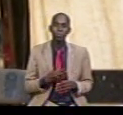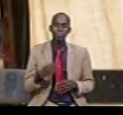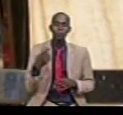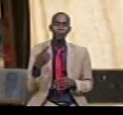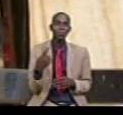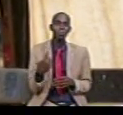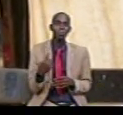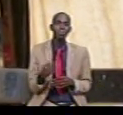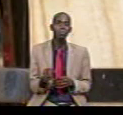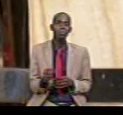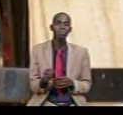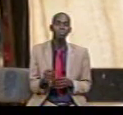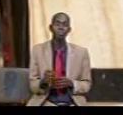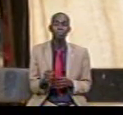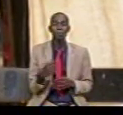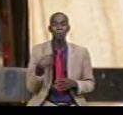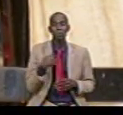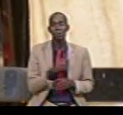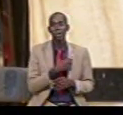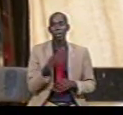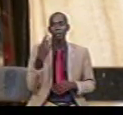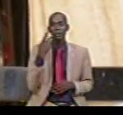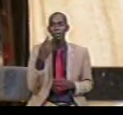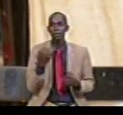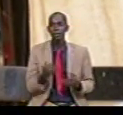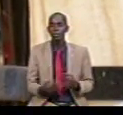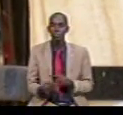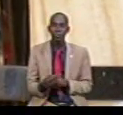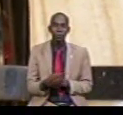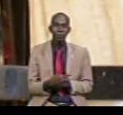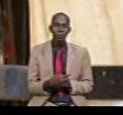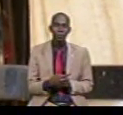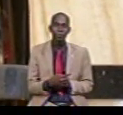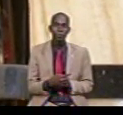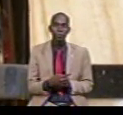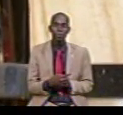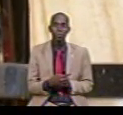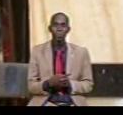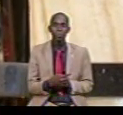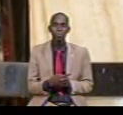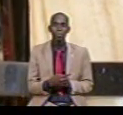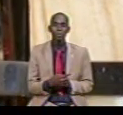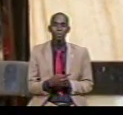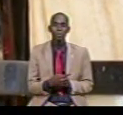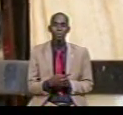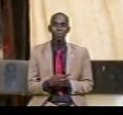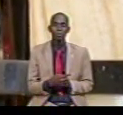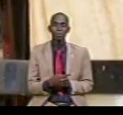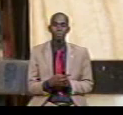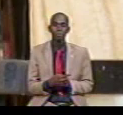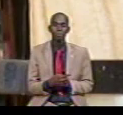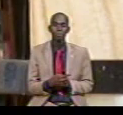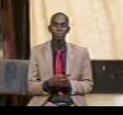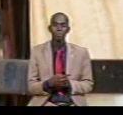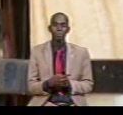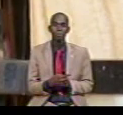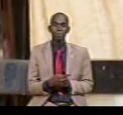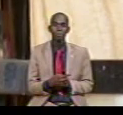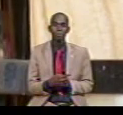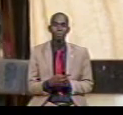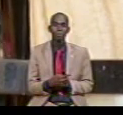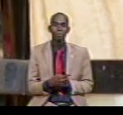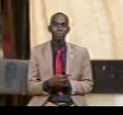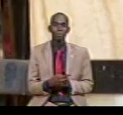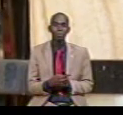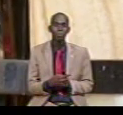that nothing is impossible with those who work with God and dare to dream. Thank